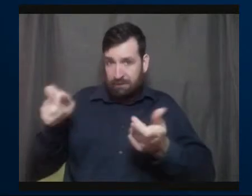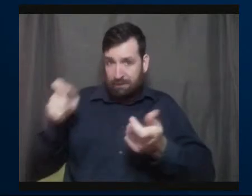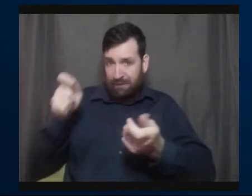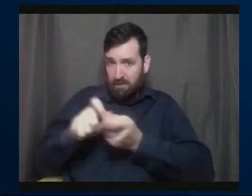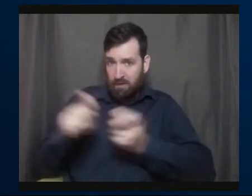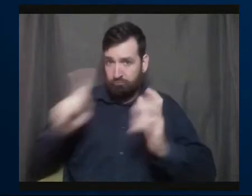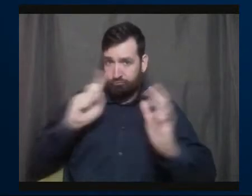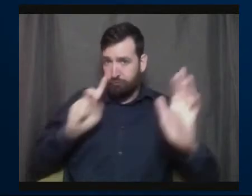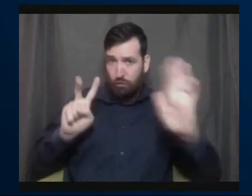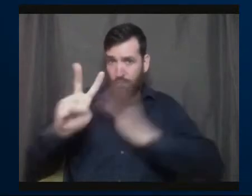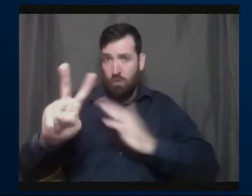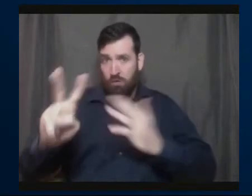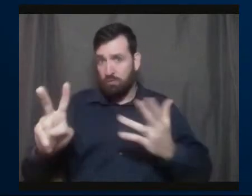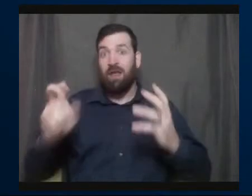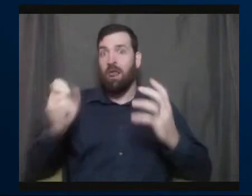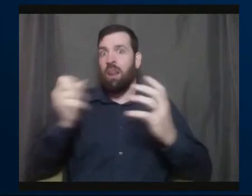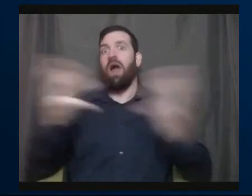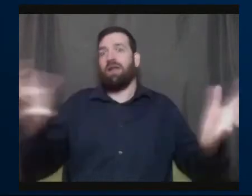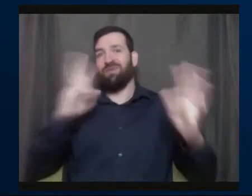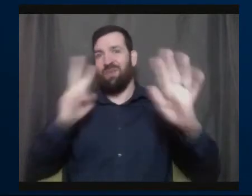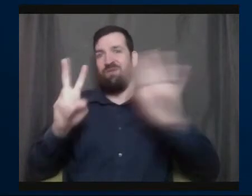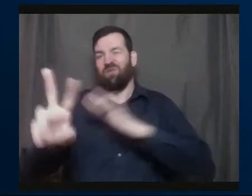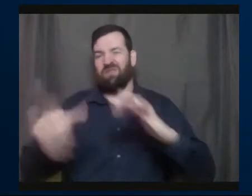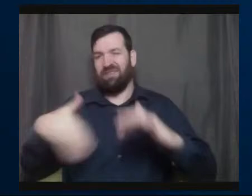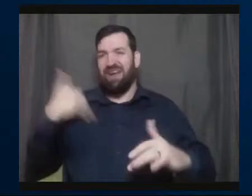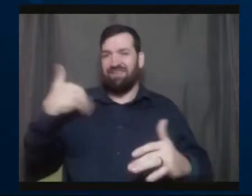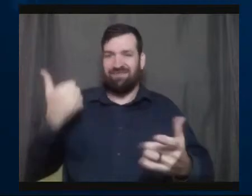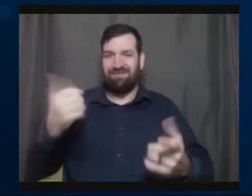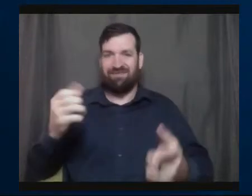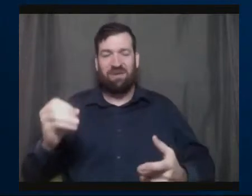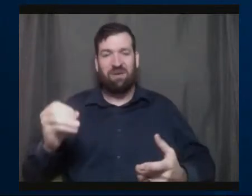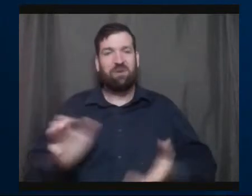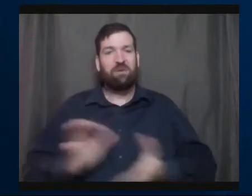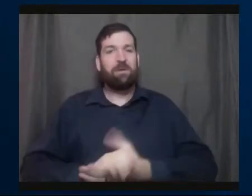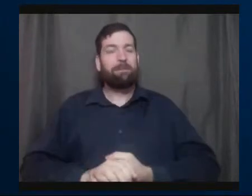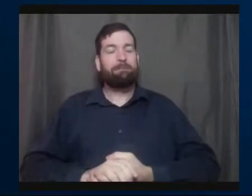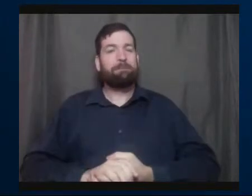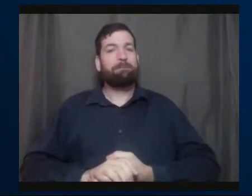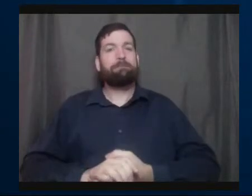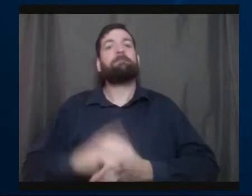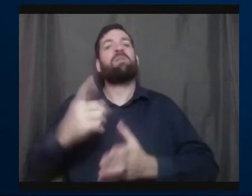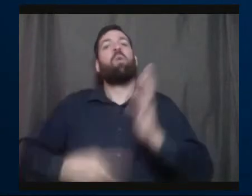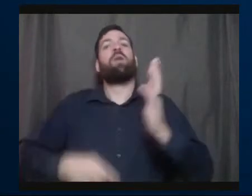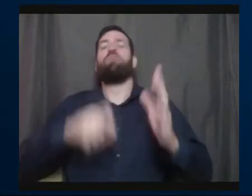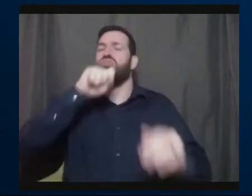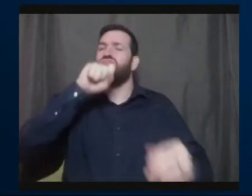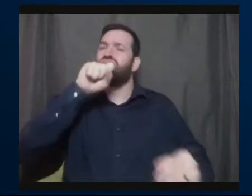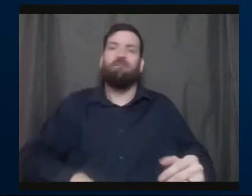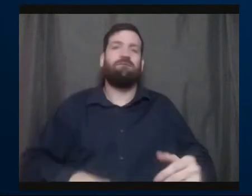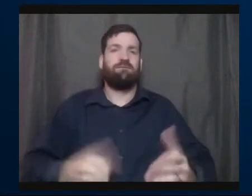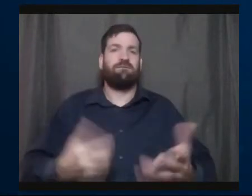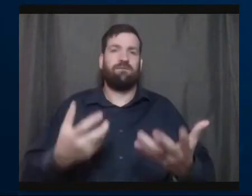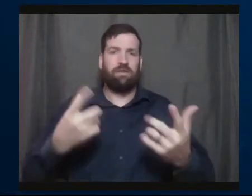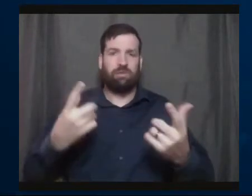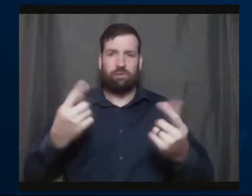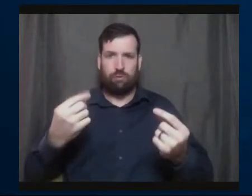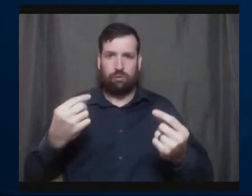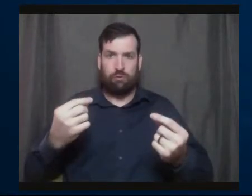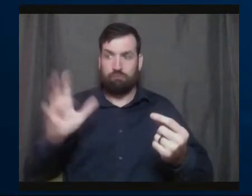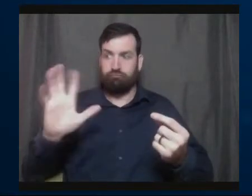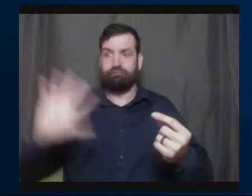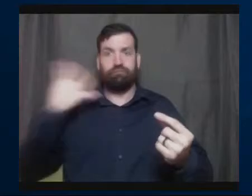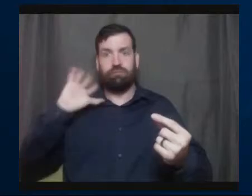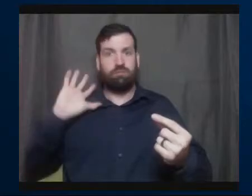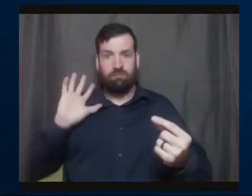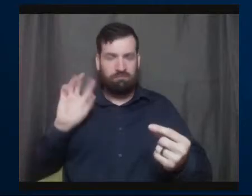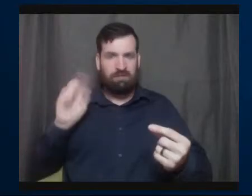to doing? You got a lot to look forward to. You're pretty young. So, but what are you loving being able to do that you really had to think about